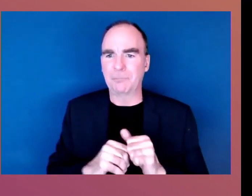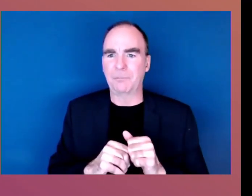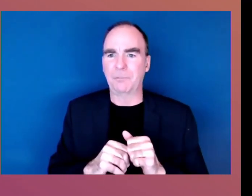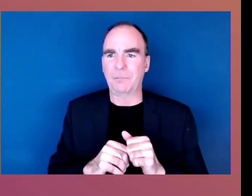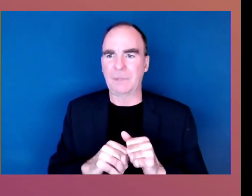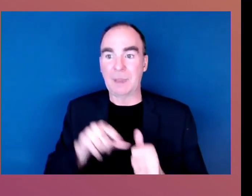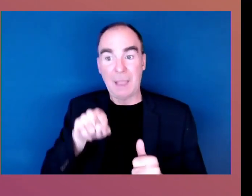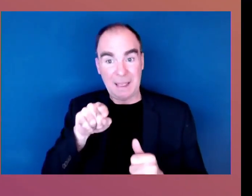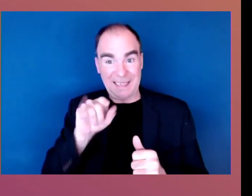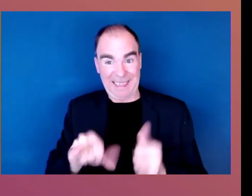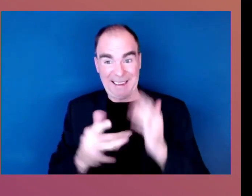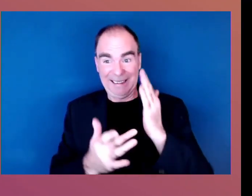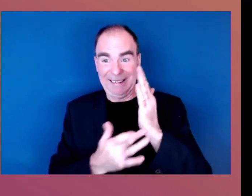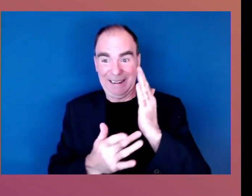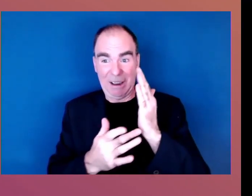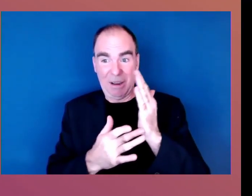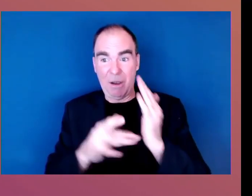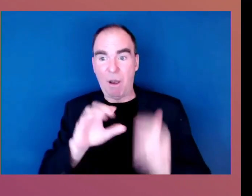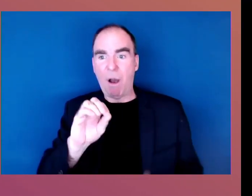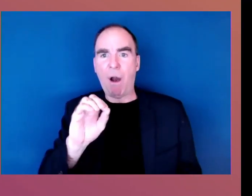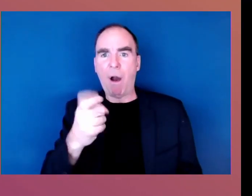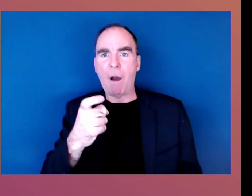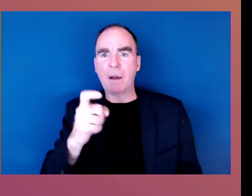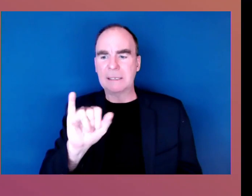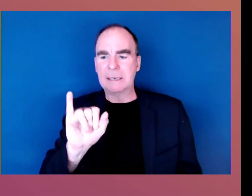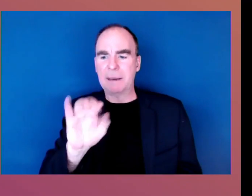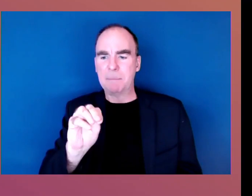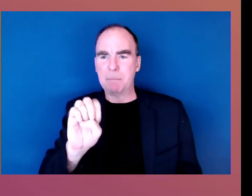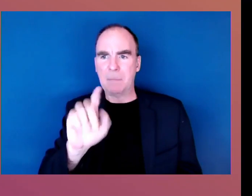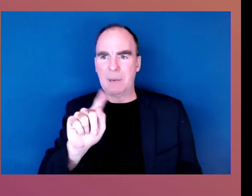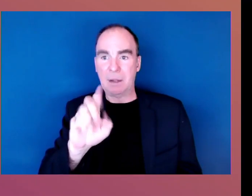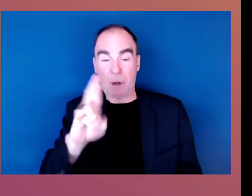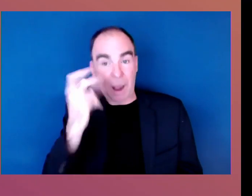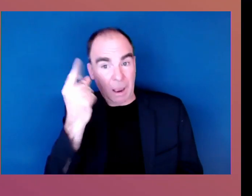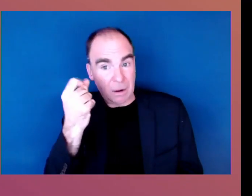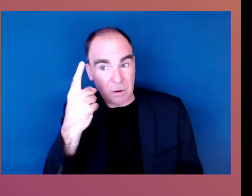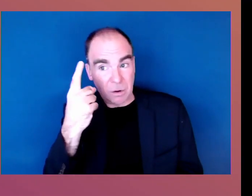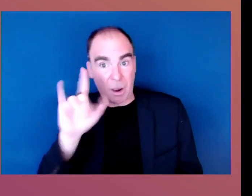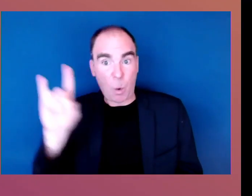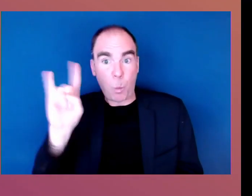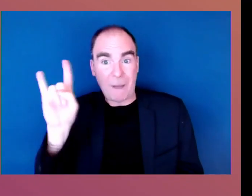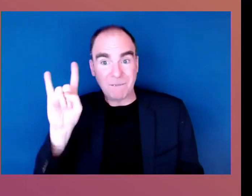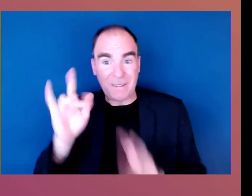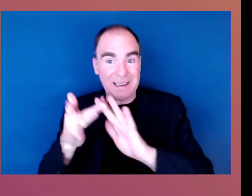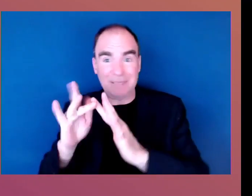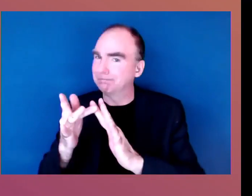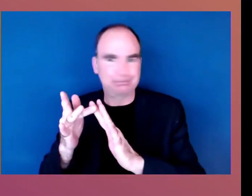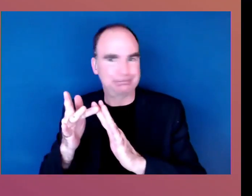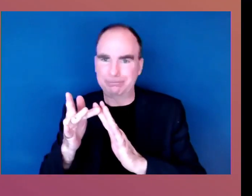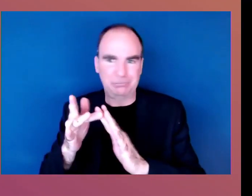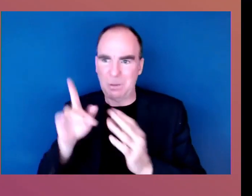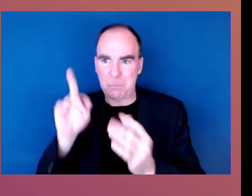enabled. It means I have to always ask someone to see the display. I was a bit worried if no one is around when